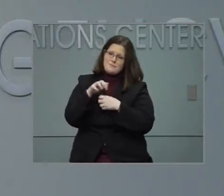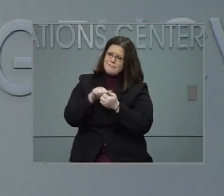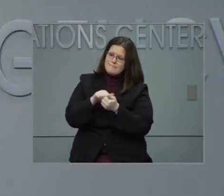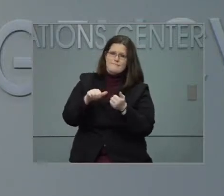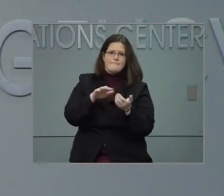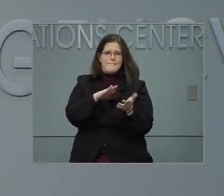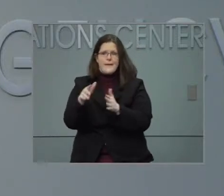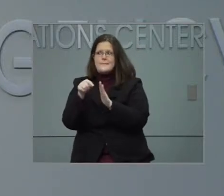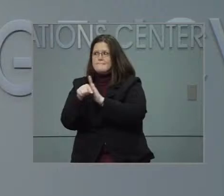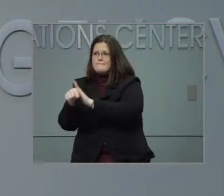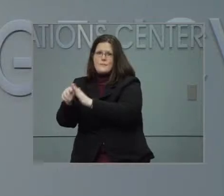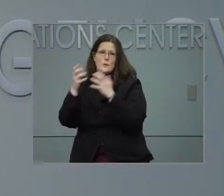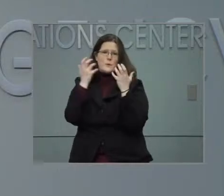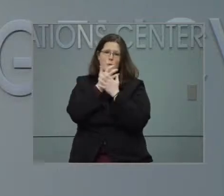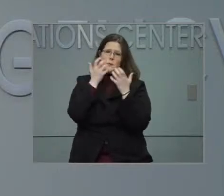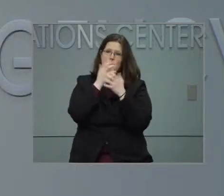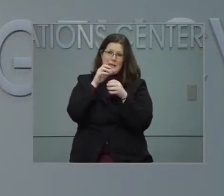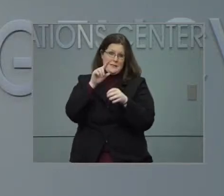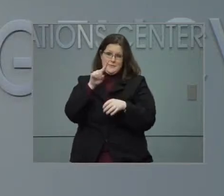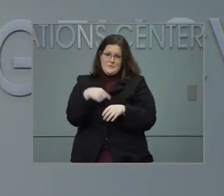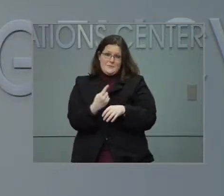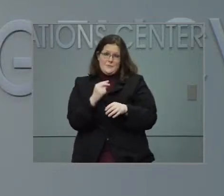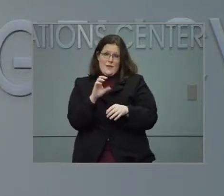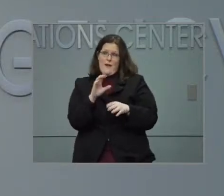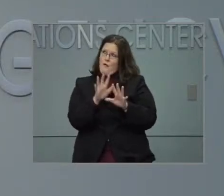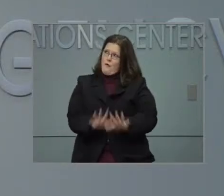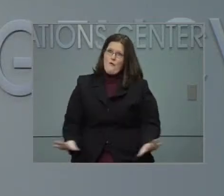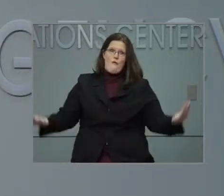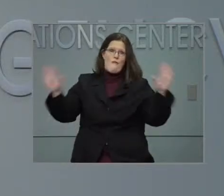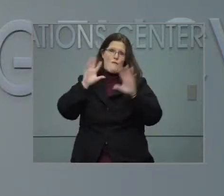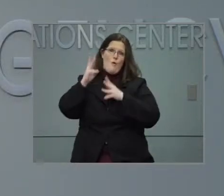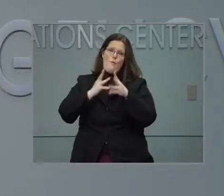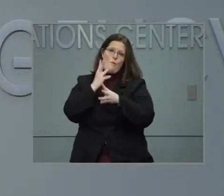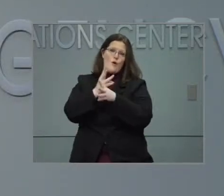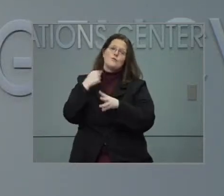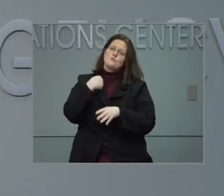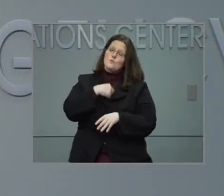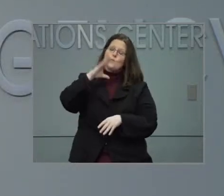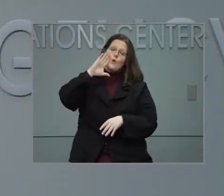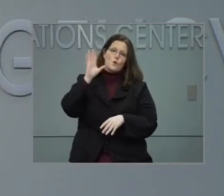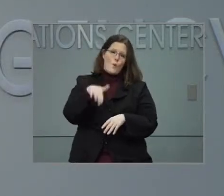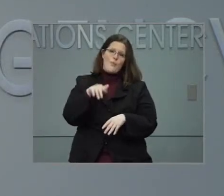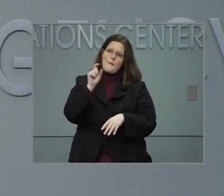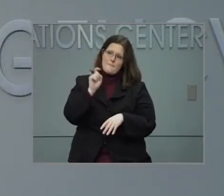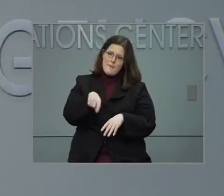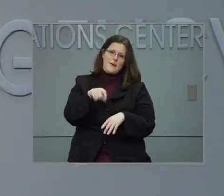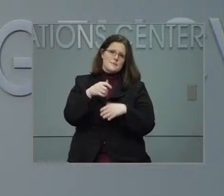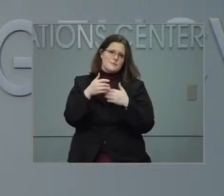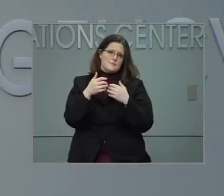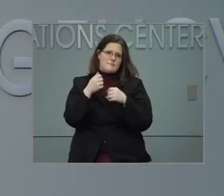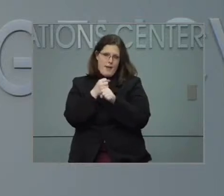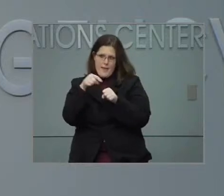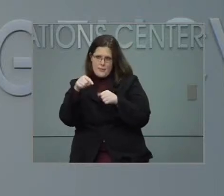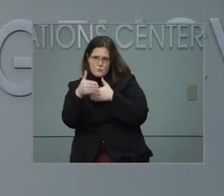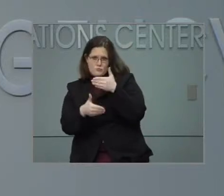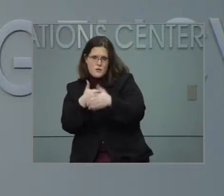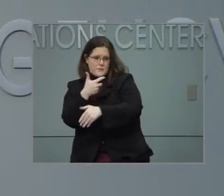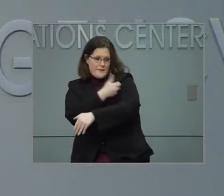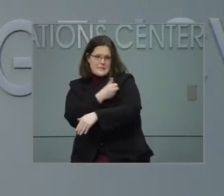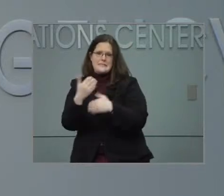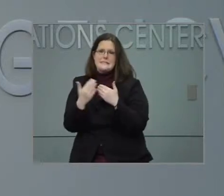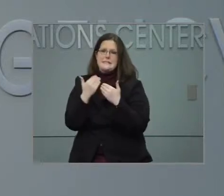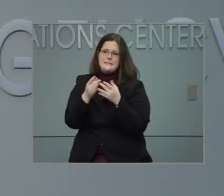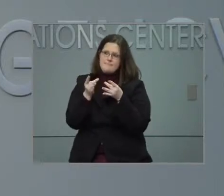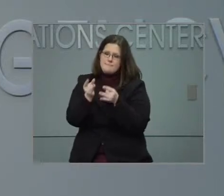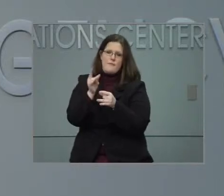so we hope that in and of itself is an incentive. But we know we need to make this easy for folks. So one of the things we're focusing on is to